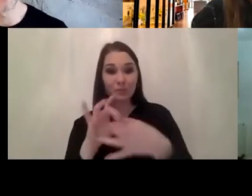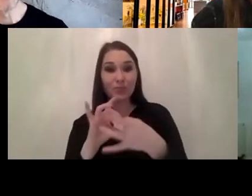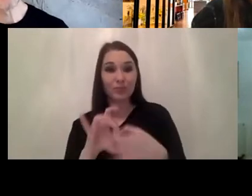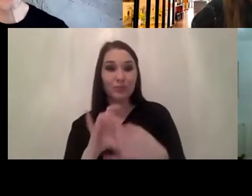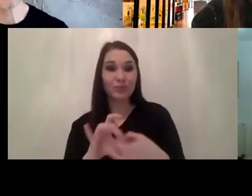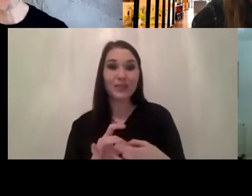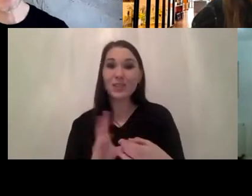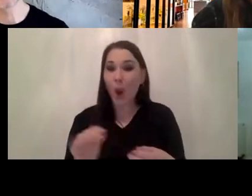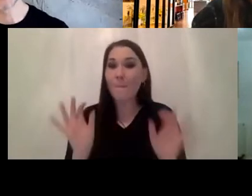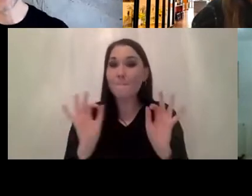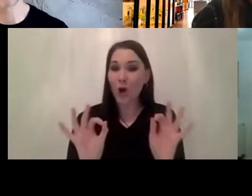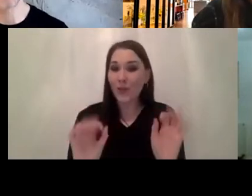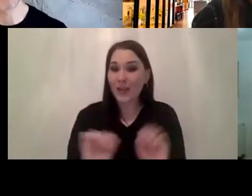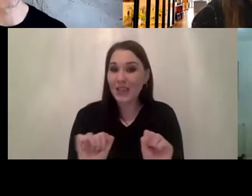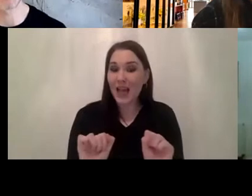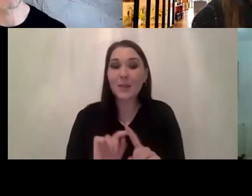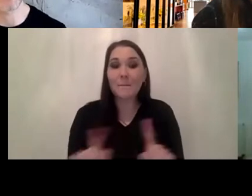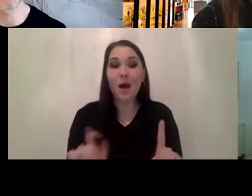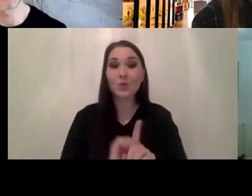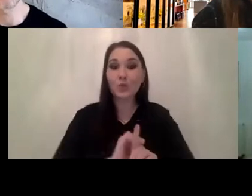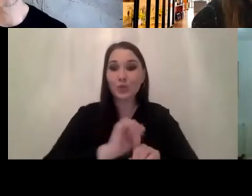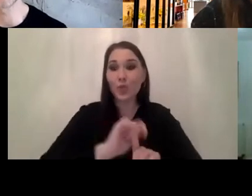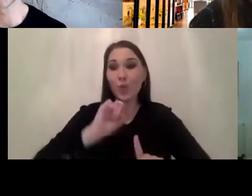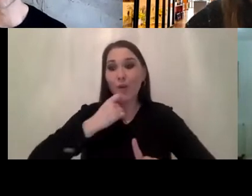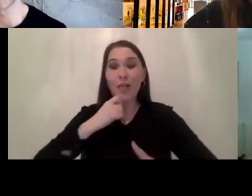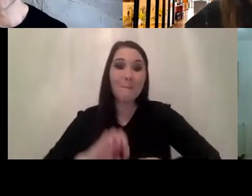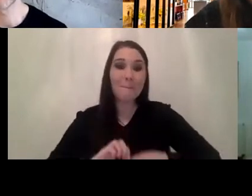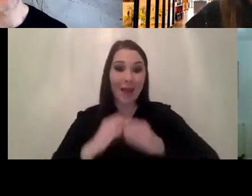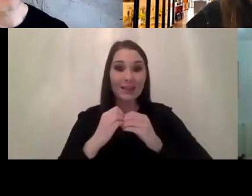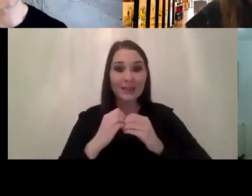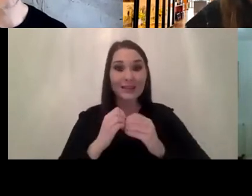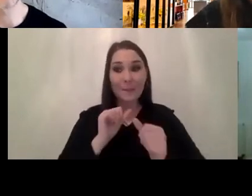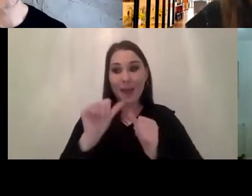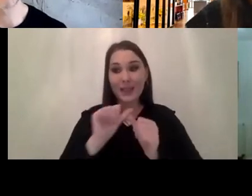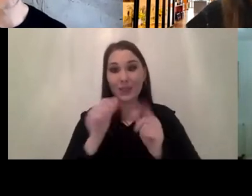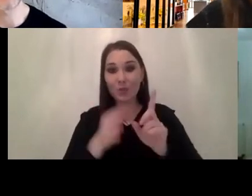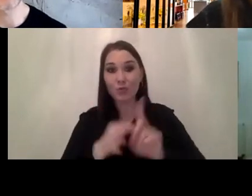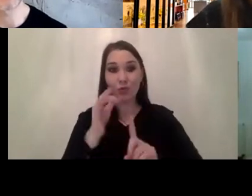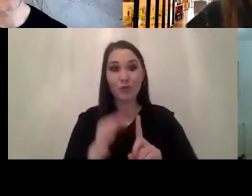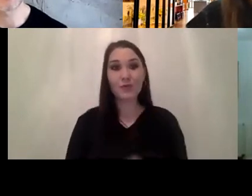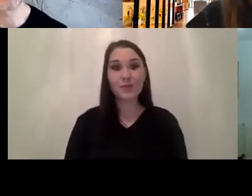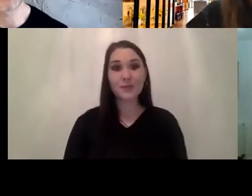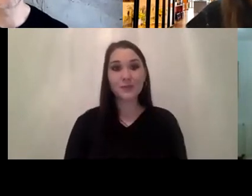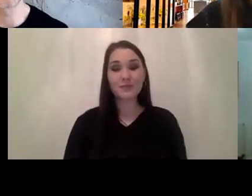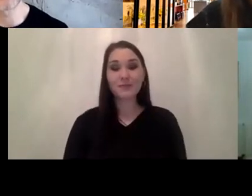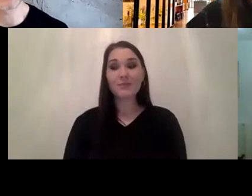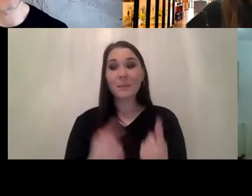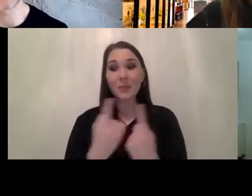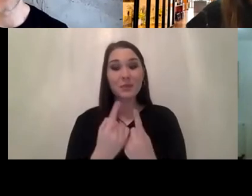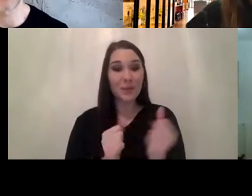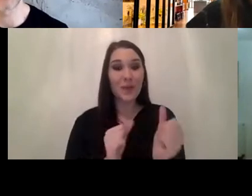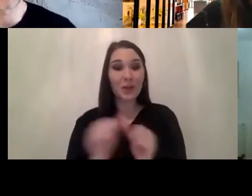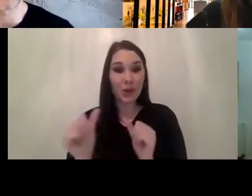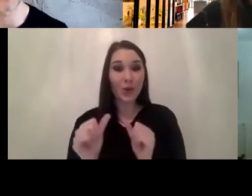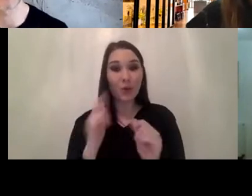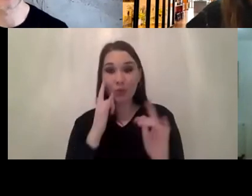Like, we still need to continue to refine it and make it better. But there's, that sort of was something new that came out of this as well, that we're